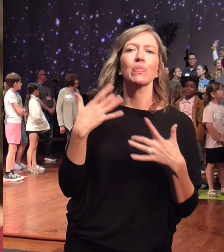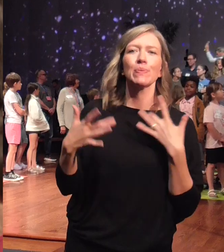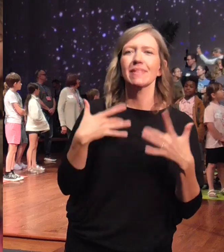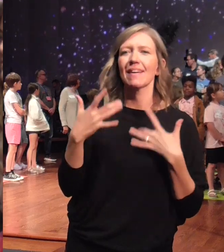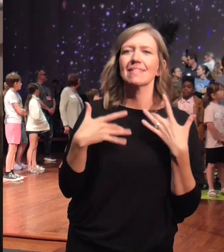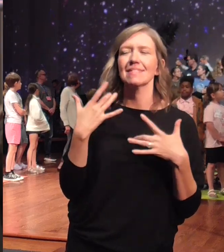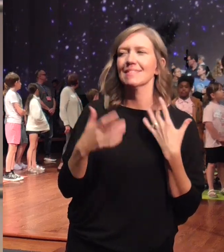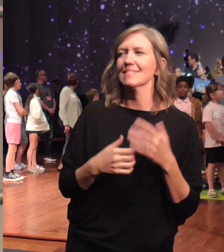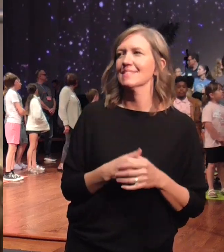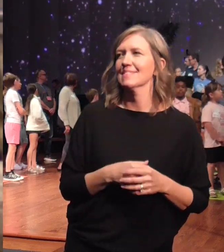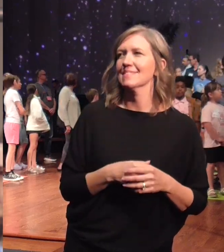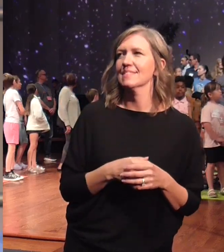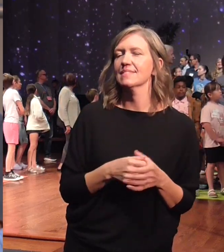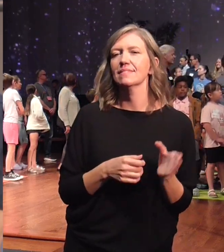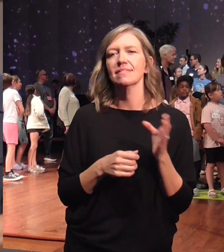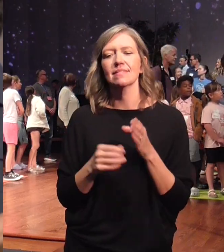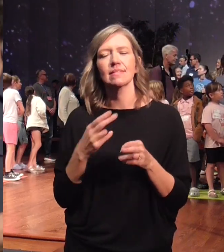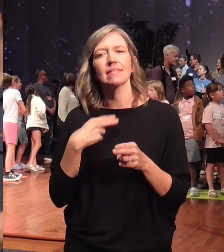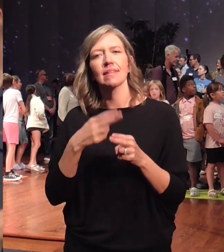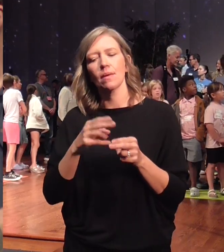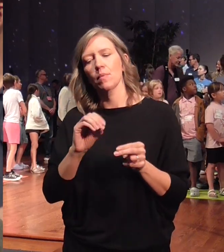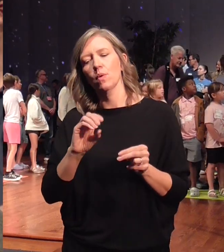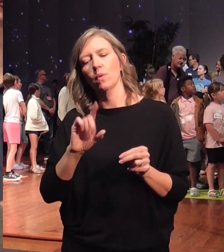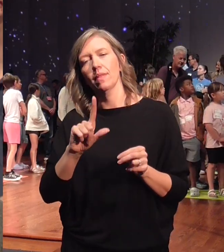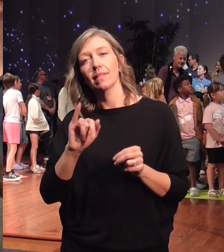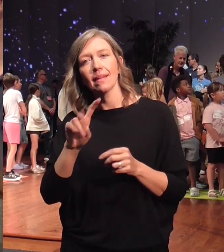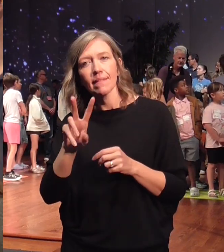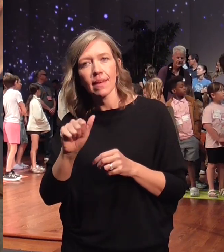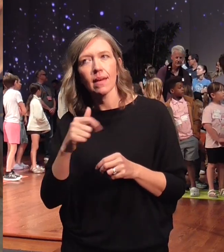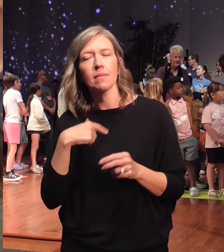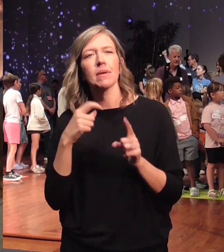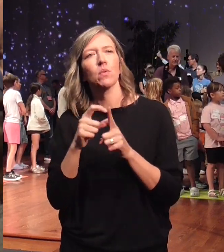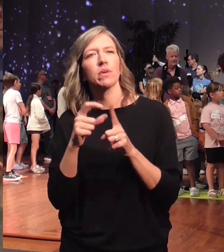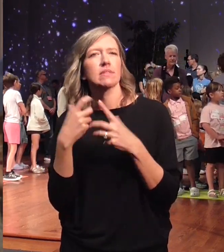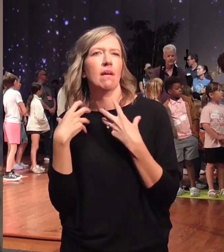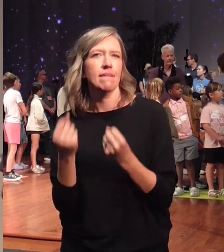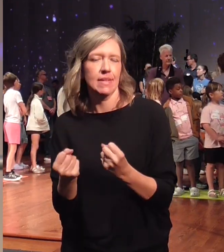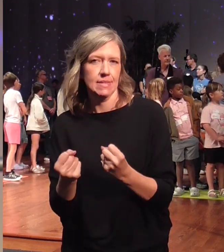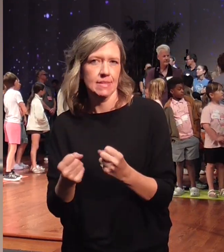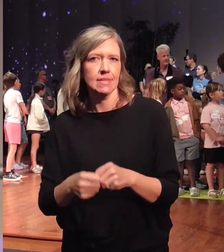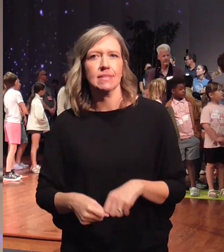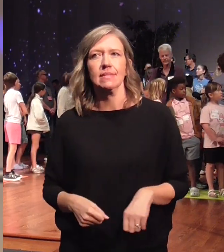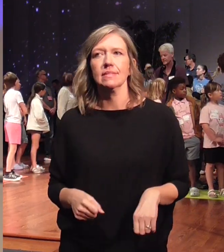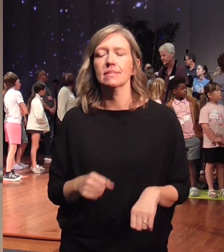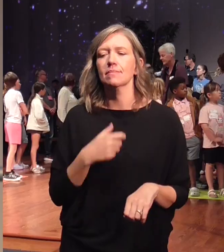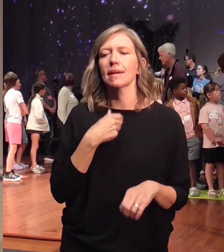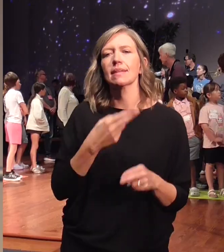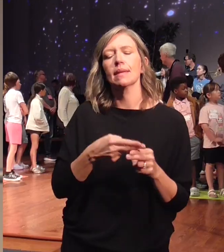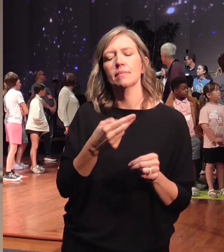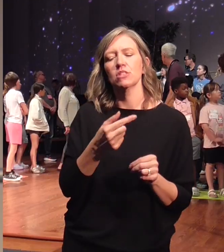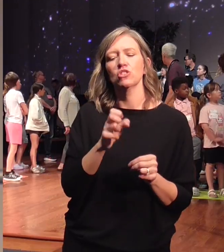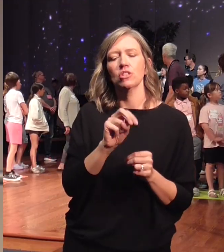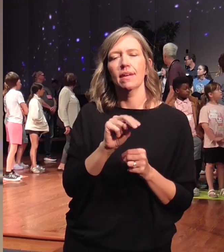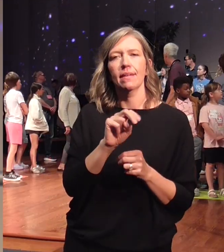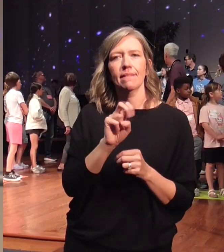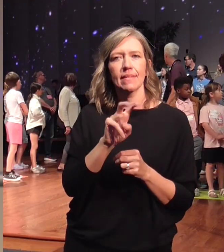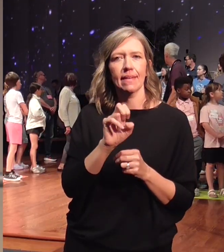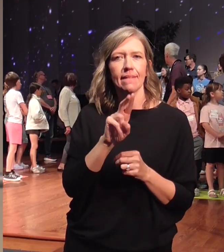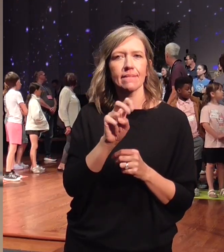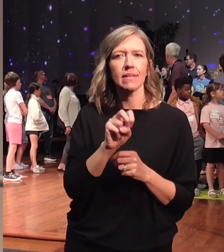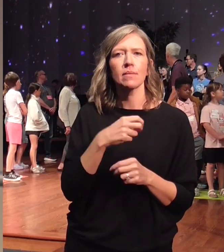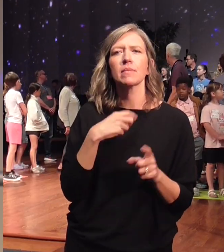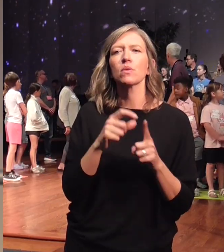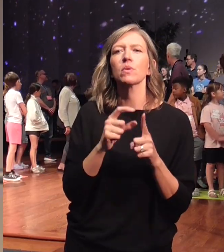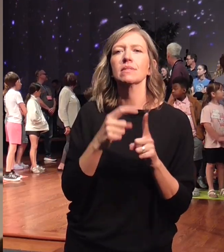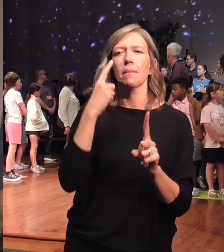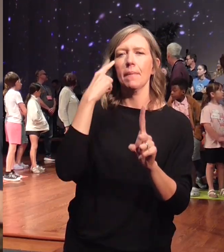enthusiastic. My name's Olivia, and my power word is confidence. My name is Genevieve, and my power word is